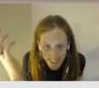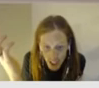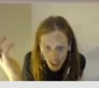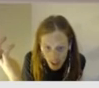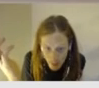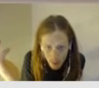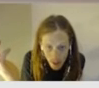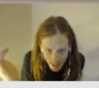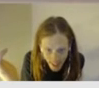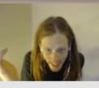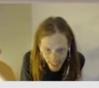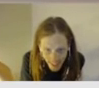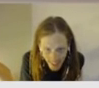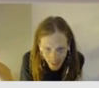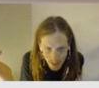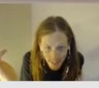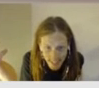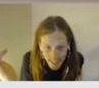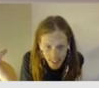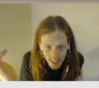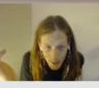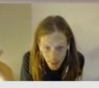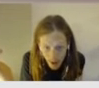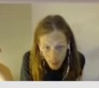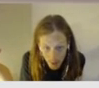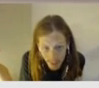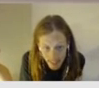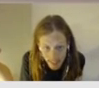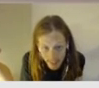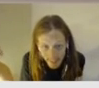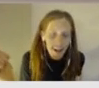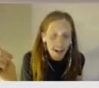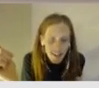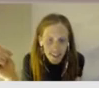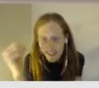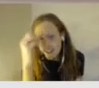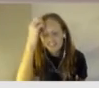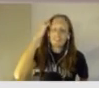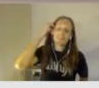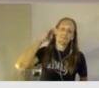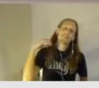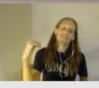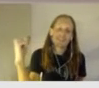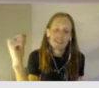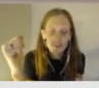fundamentally changed as people, right? We still have the tendency to do pretty horrible things. I totally agree. And, you know, in